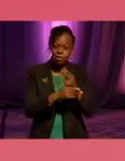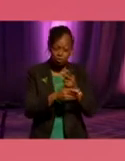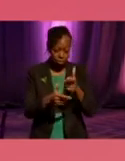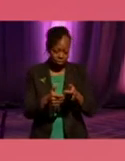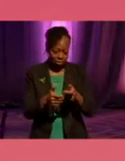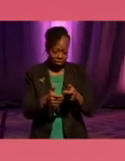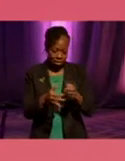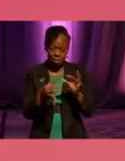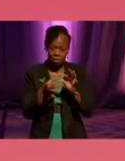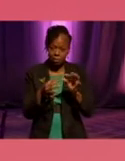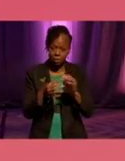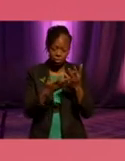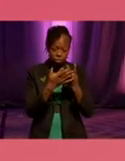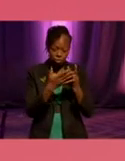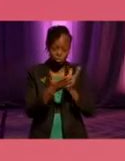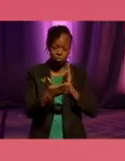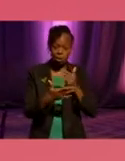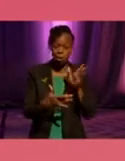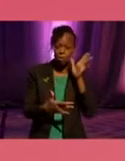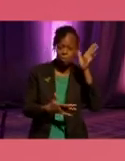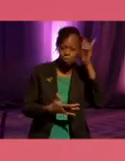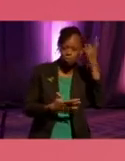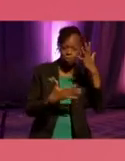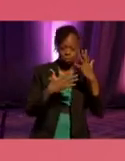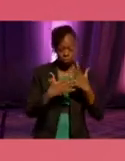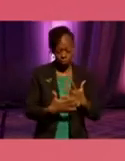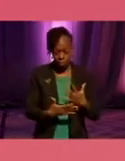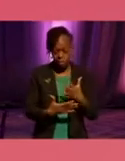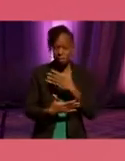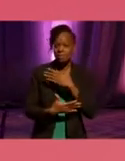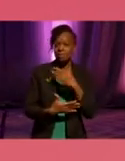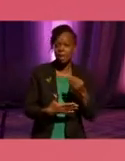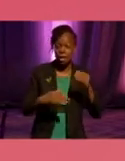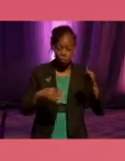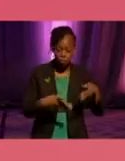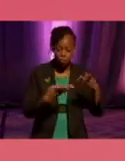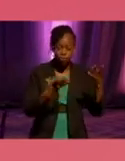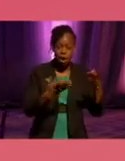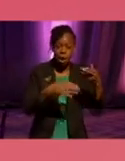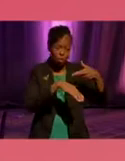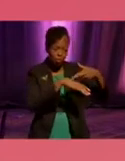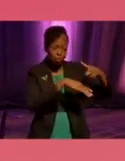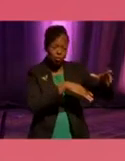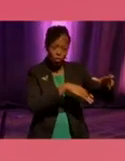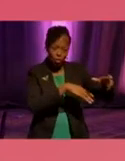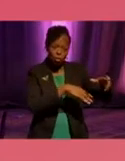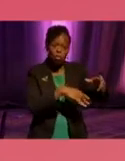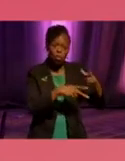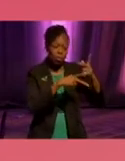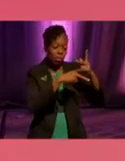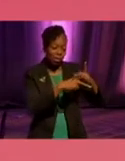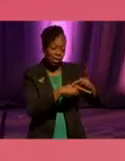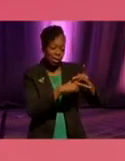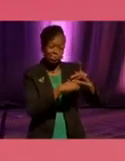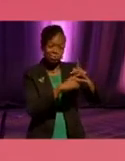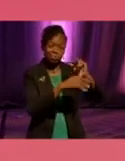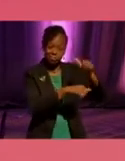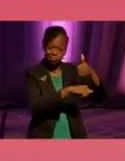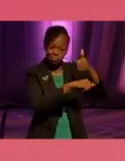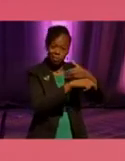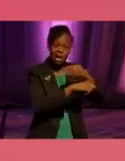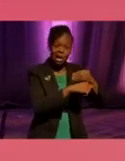to screen our parents for depression, to provide referral, care coordination, as well as